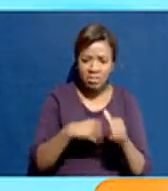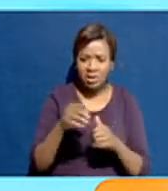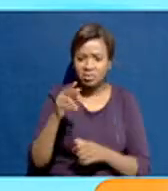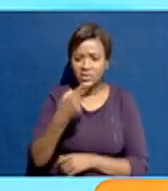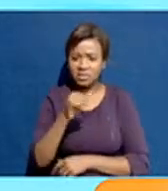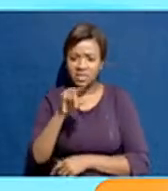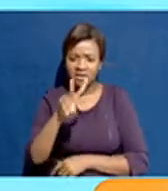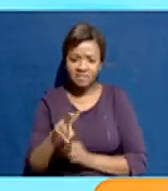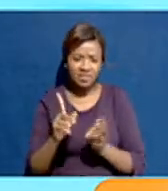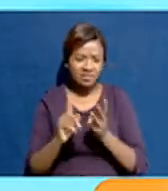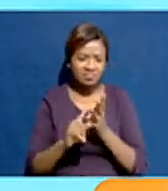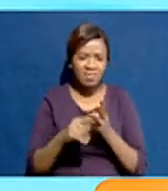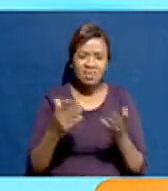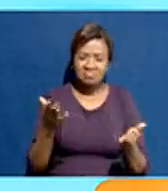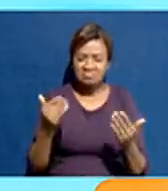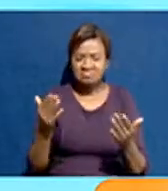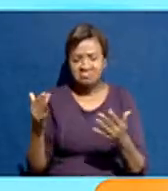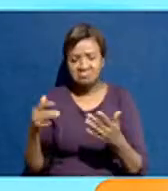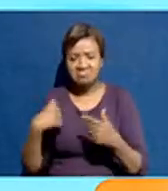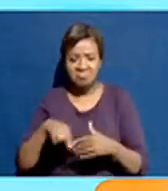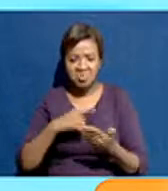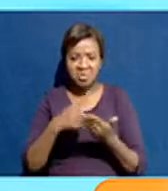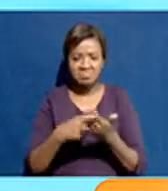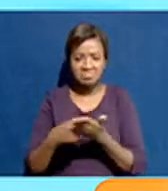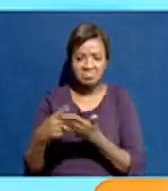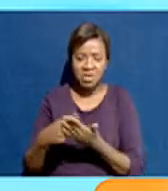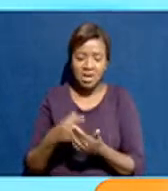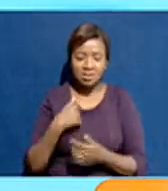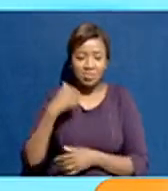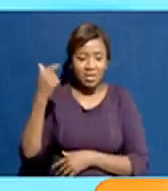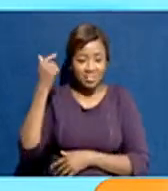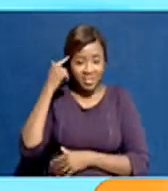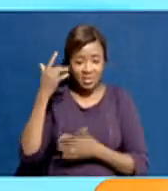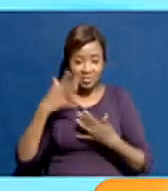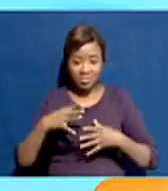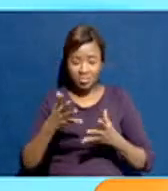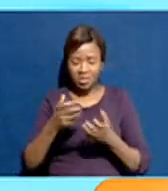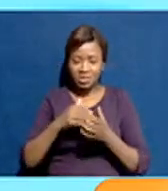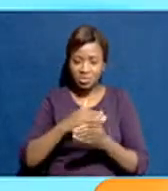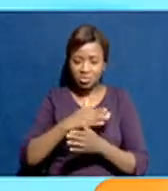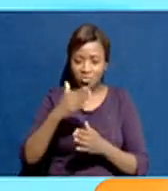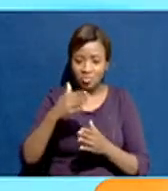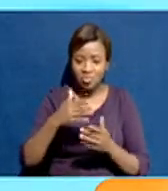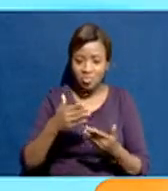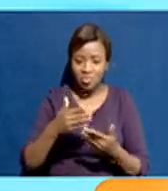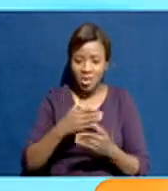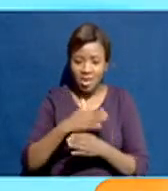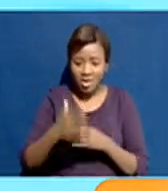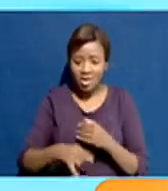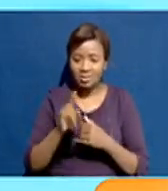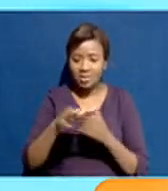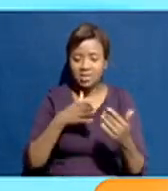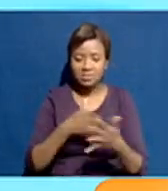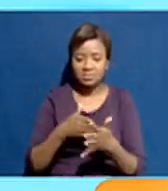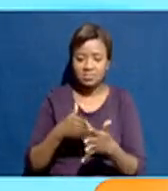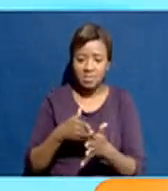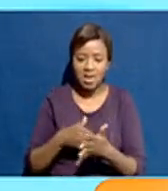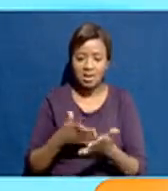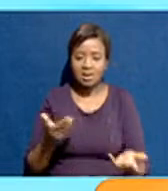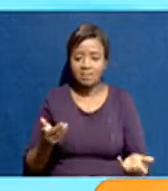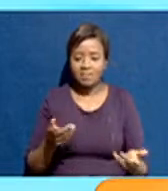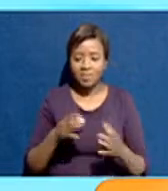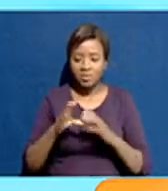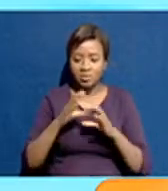other STIs. I think people need to break that barrier of communication. Lastly, I think I'll say